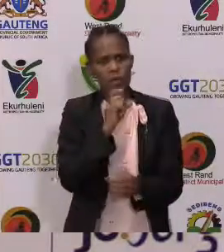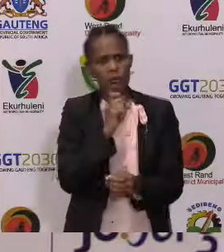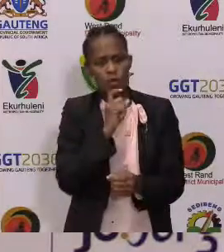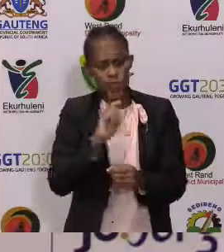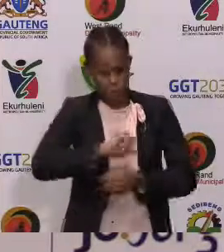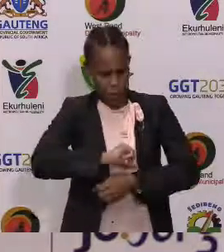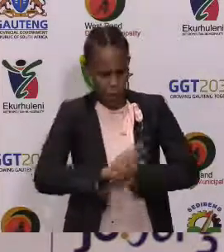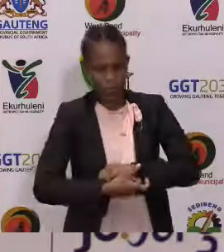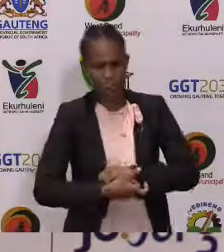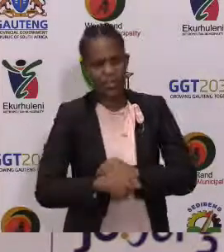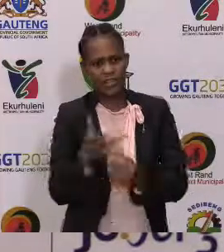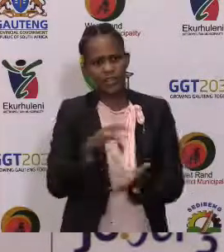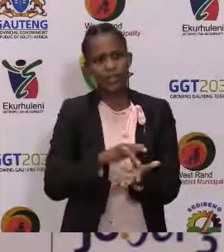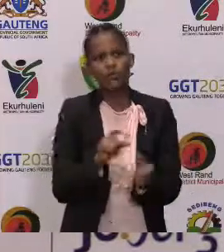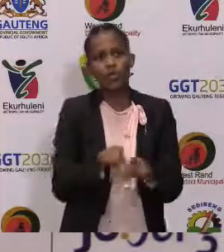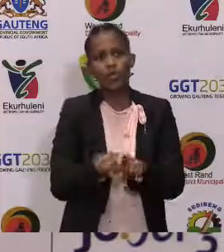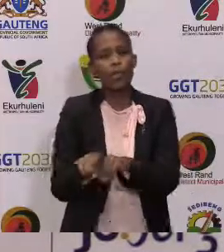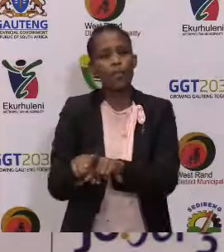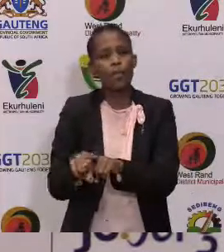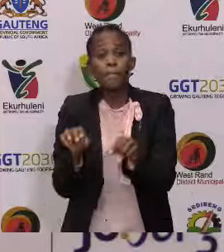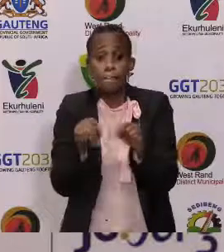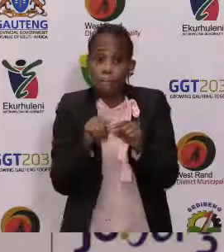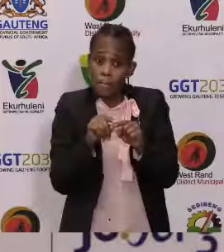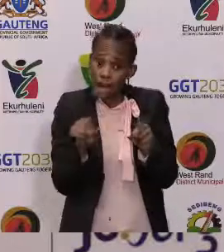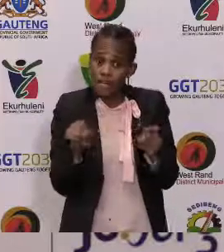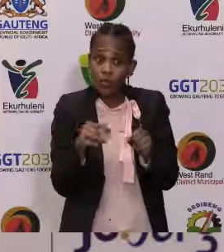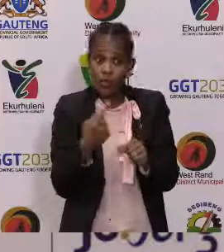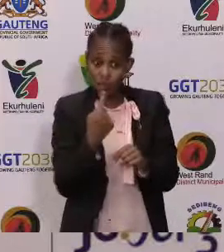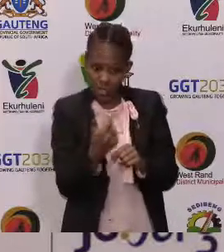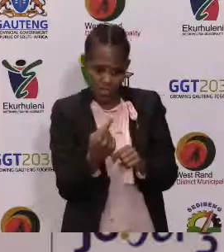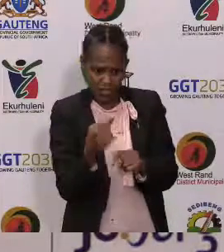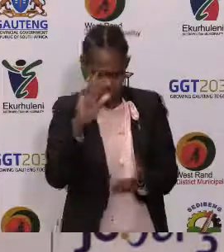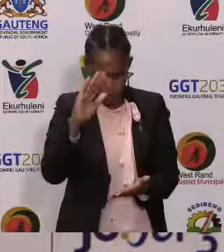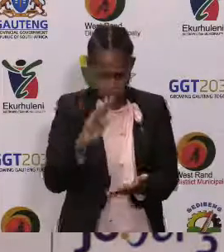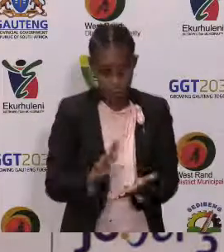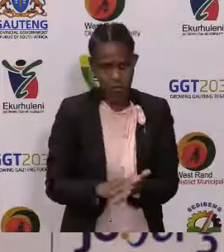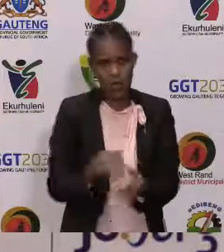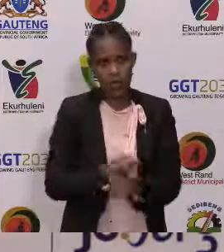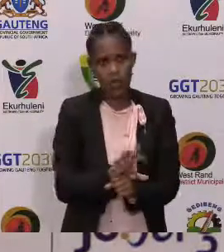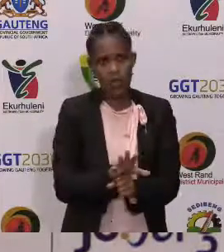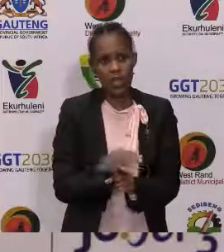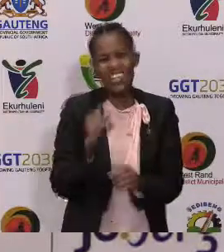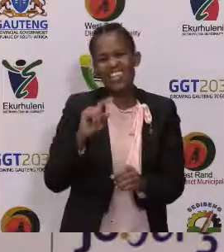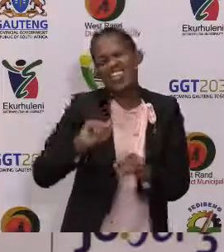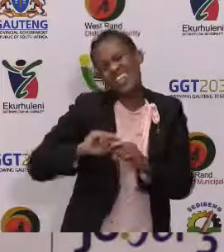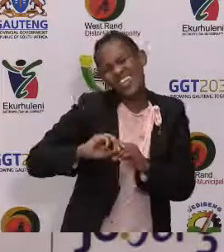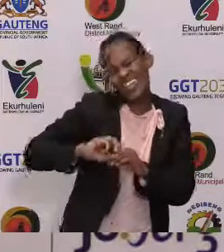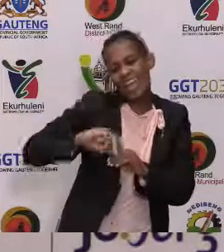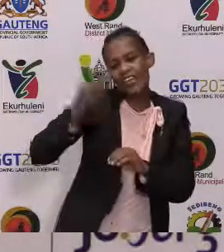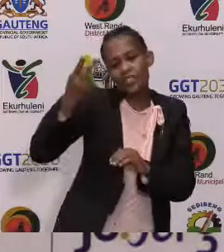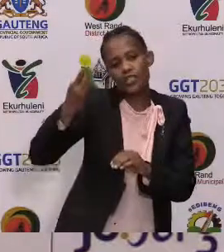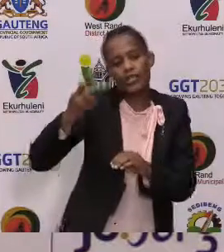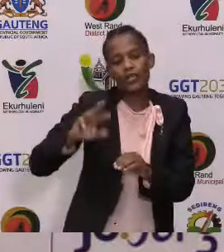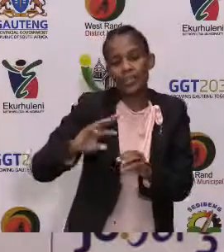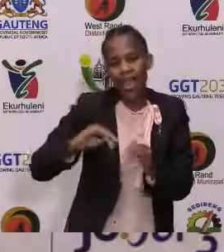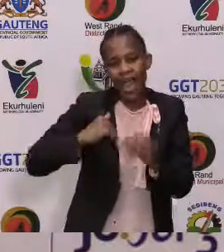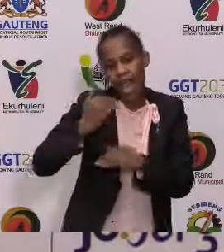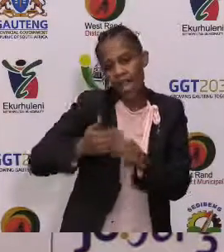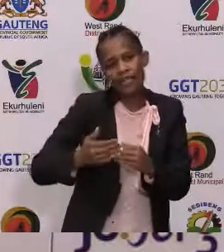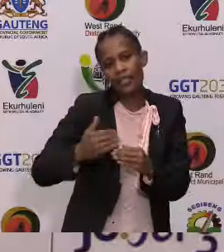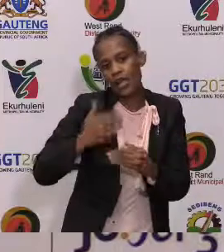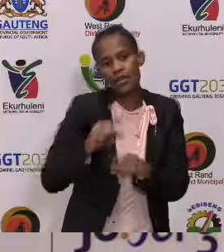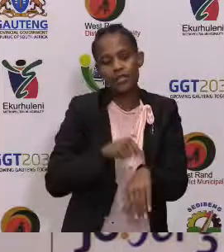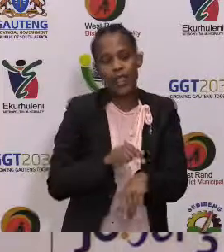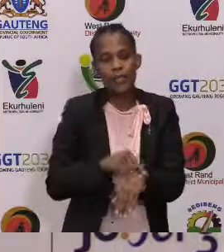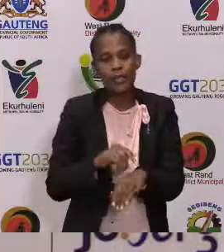you dismantle when the resurgence is gone. But what if the next wave comes? Professor Madi says we are going to